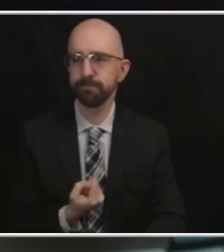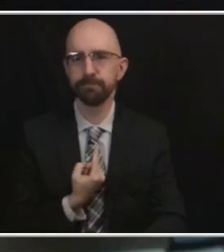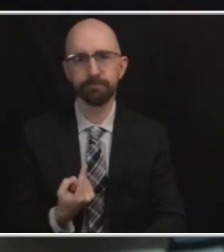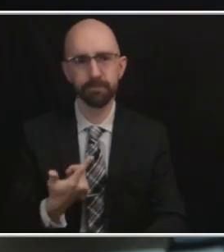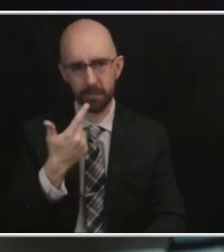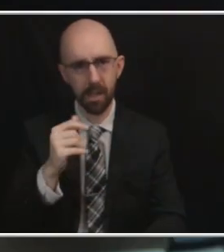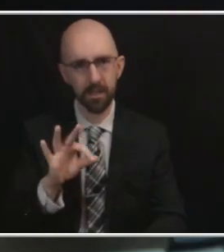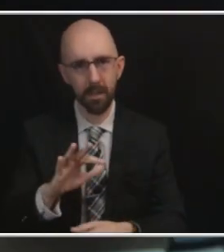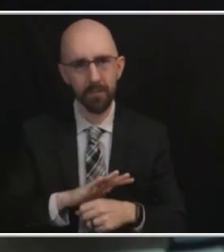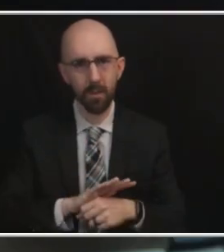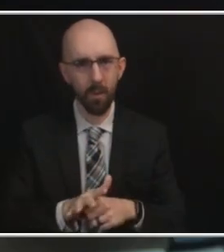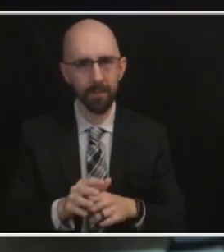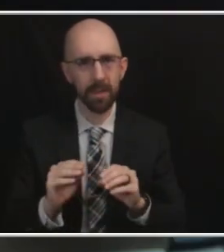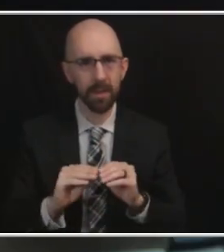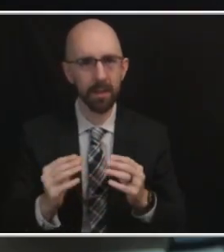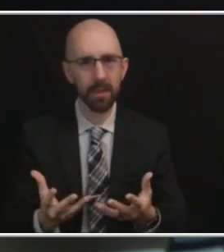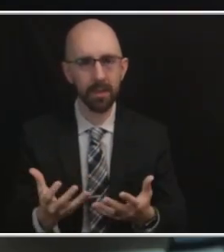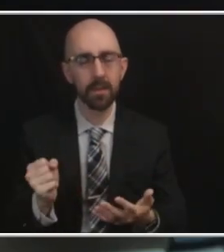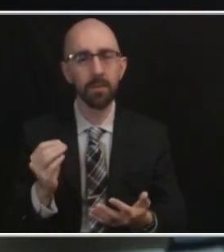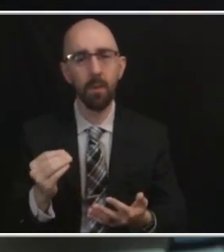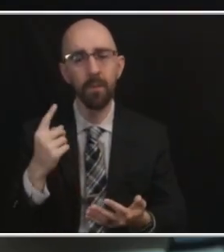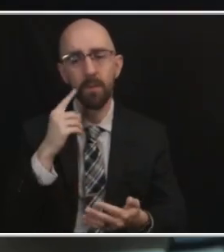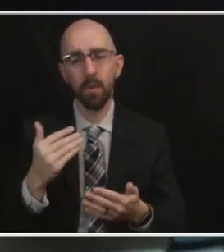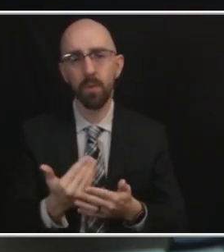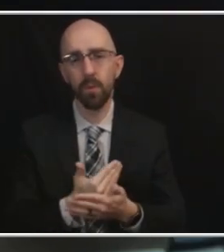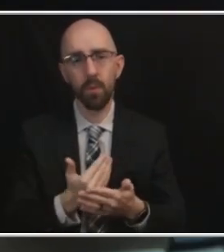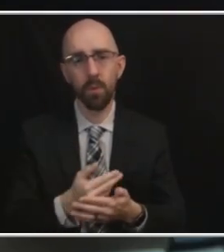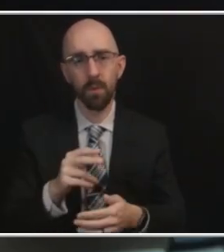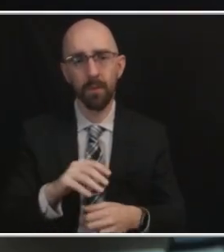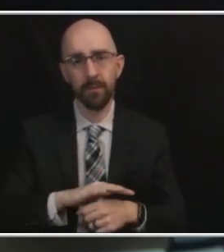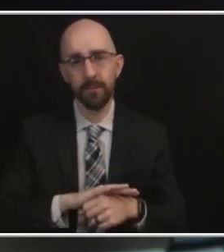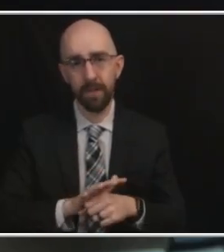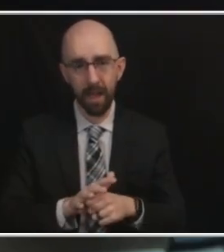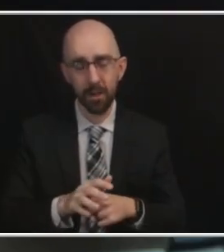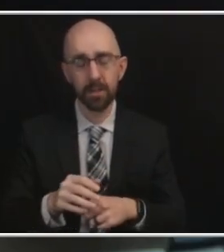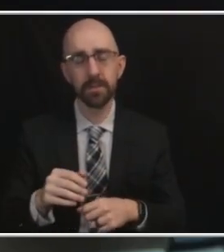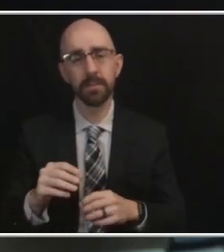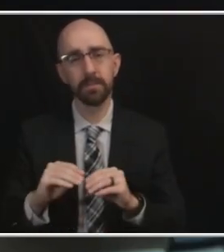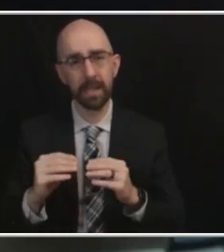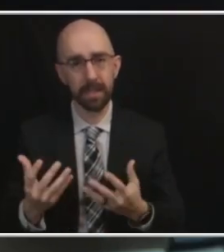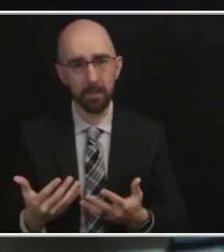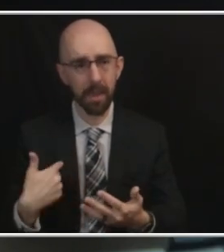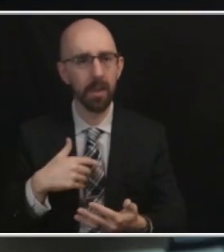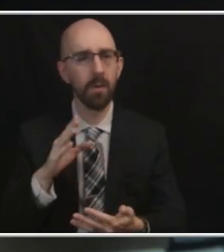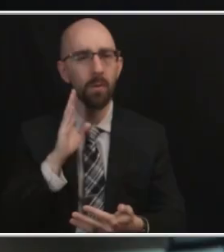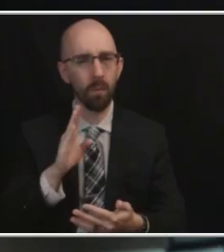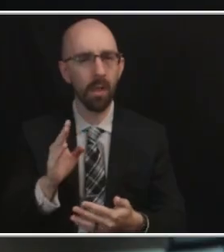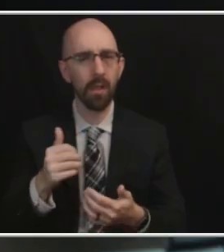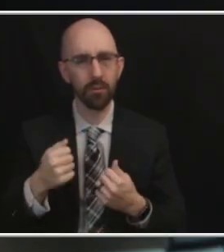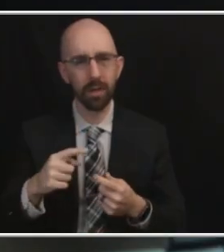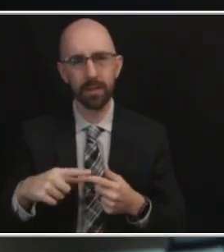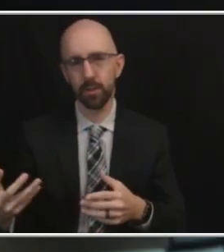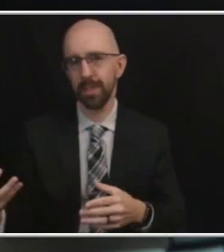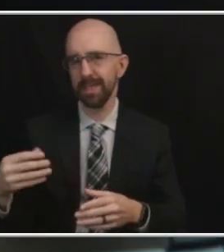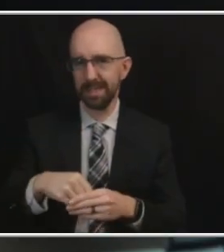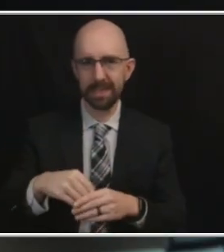COVID. And so for new viruses, new pandemics, I think we'll actively integrate that in the care of our patients as we go forward.